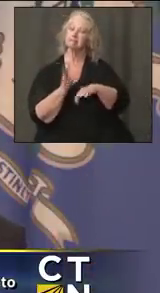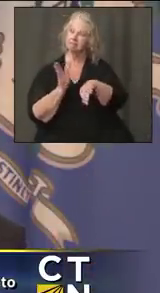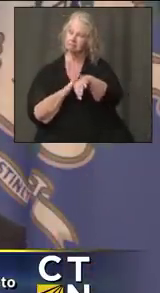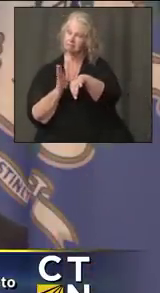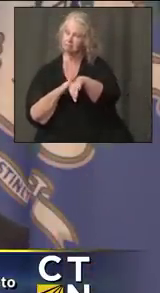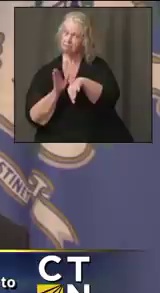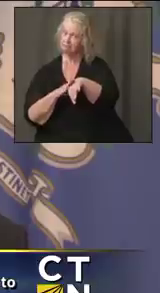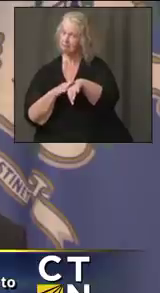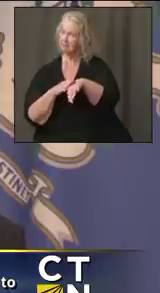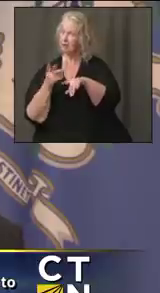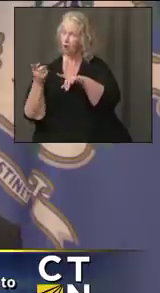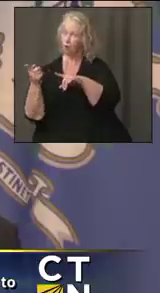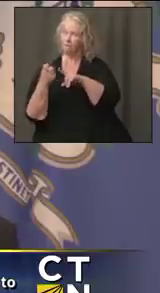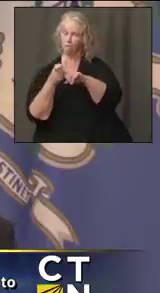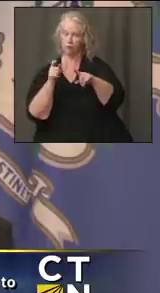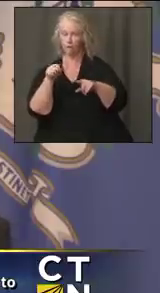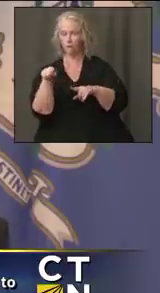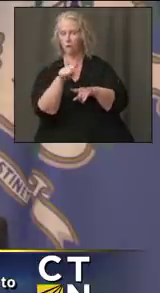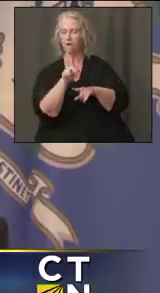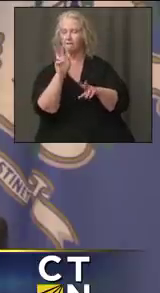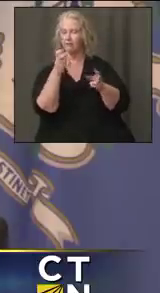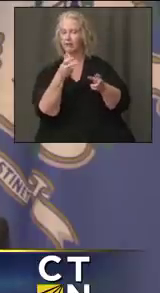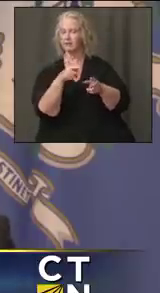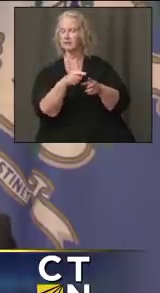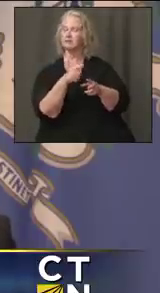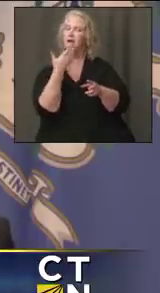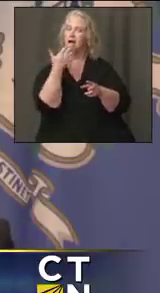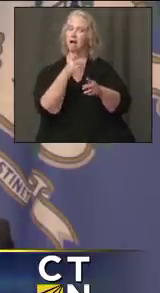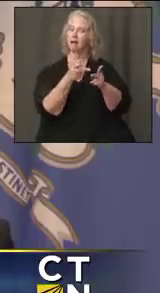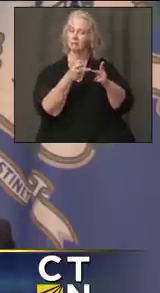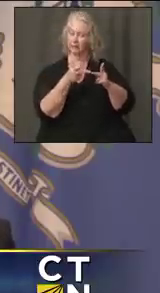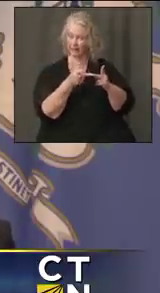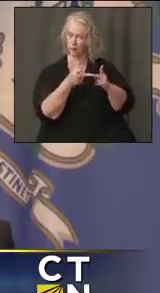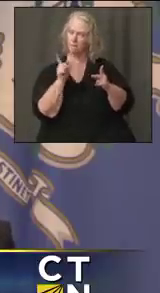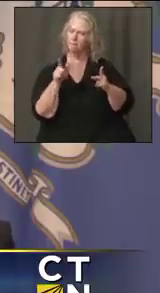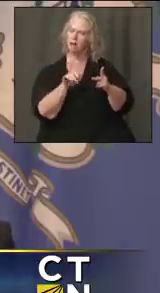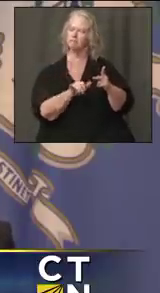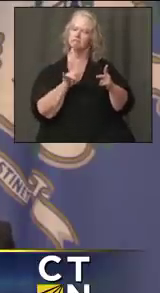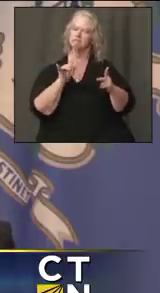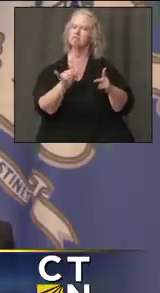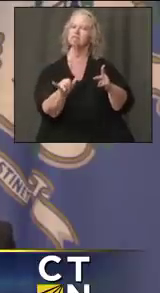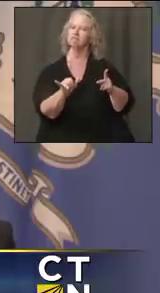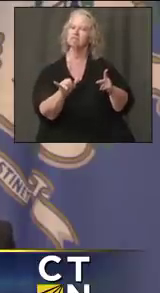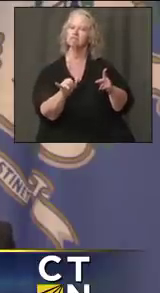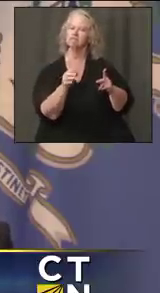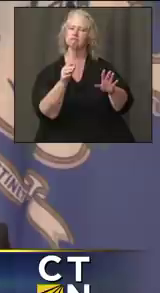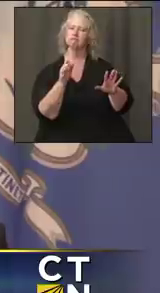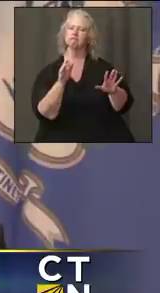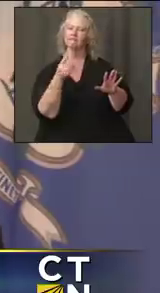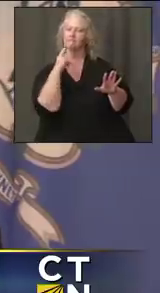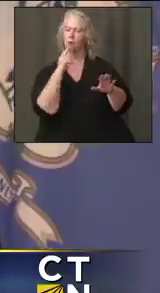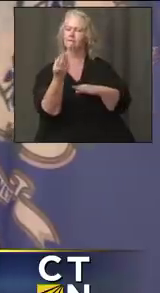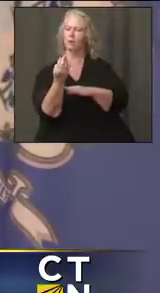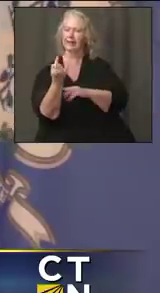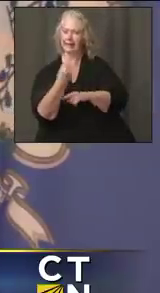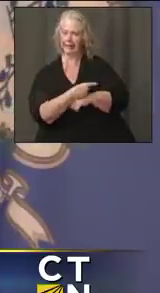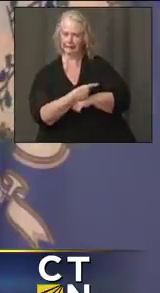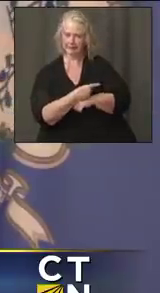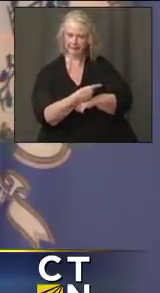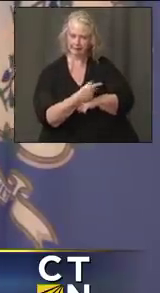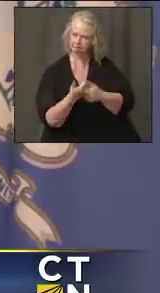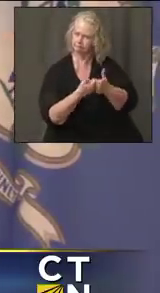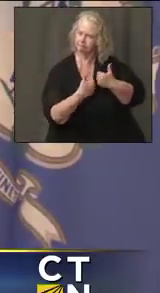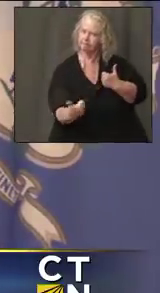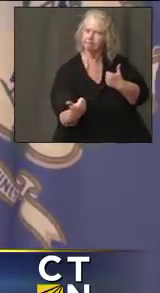coming in from one of these designated states, you must self-quarantine for 14 days. We've already reached out to